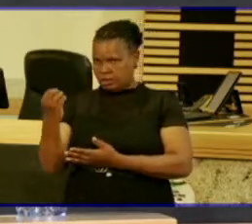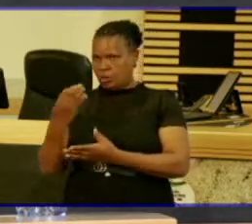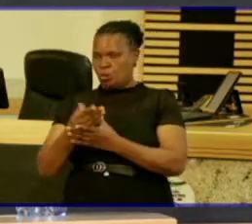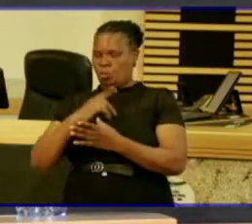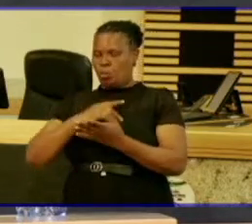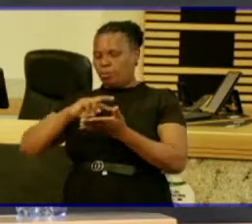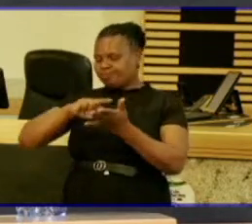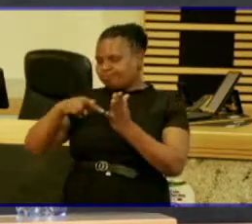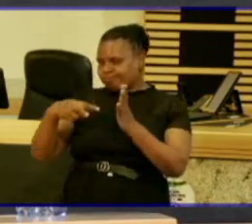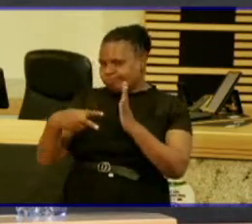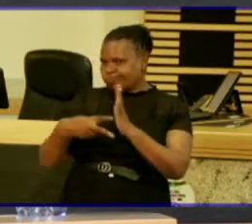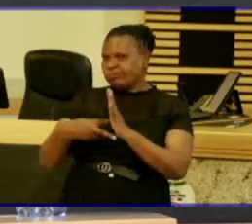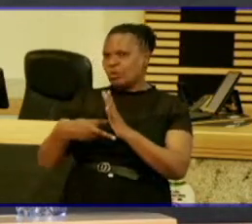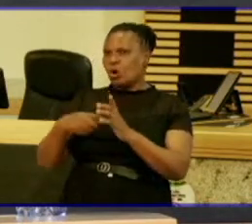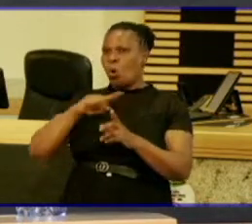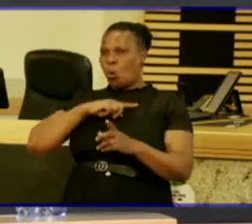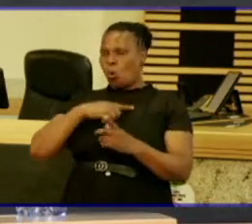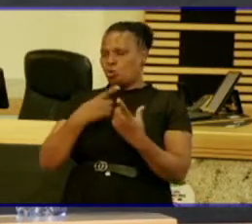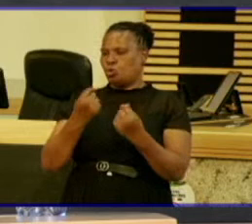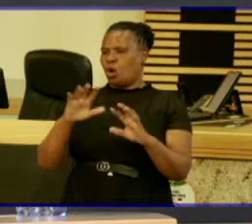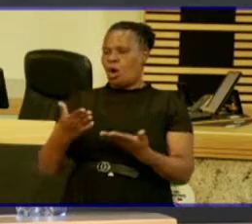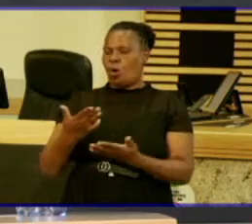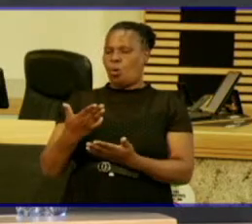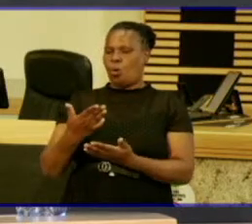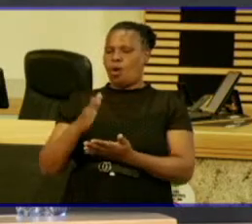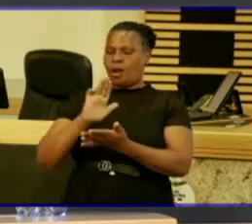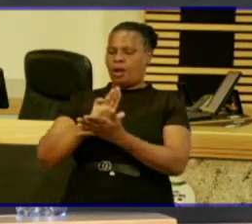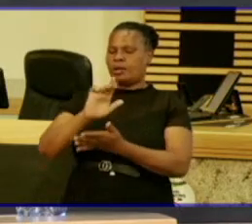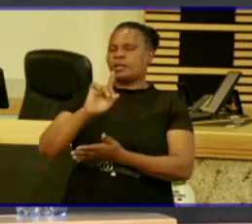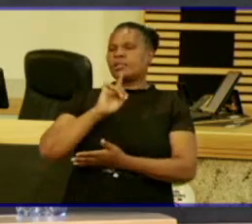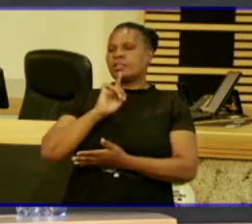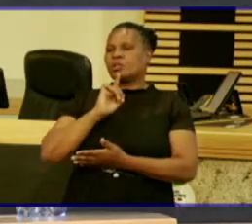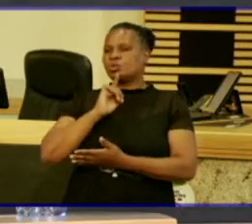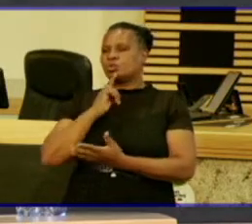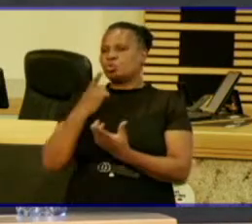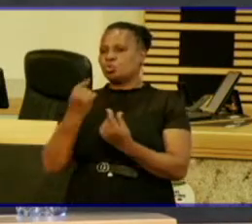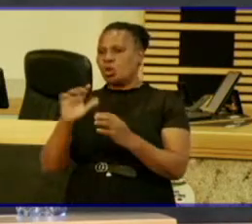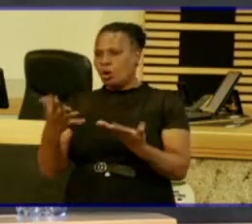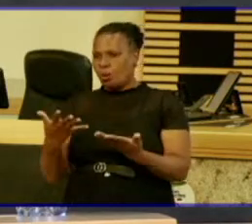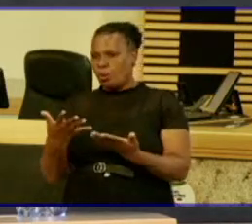effect 19,416 connections at a planned cost of